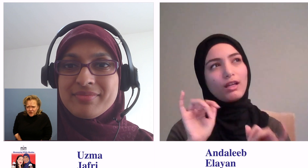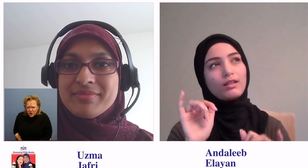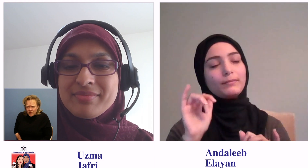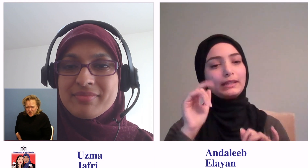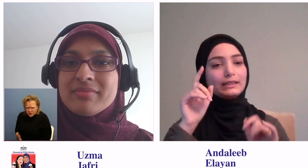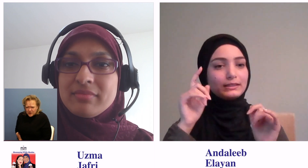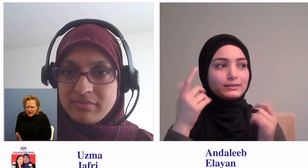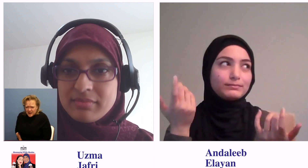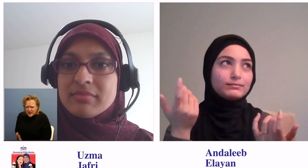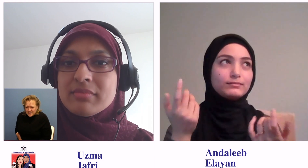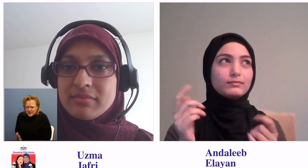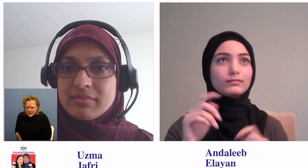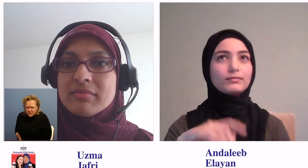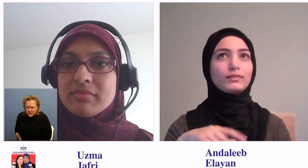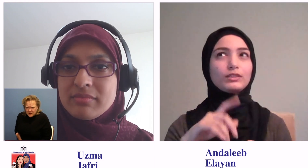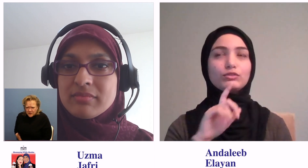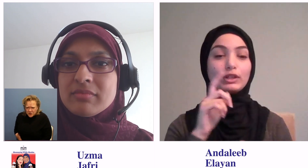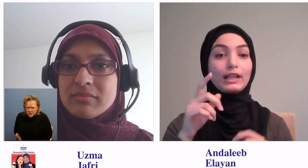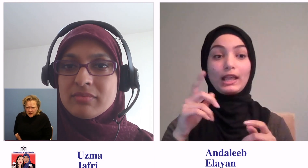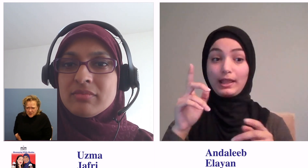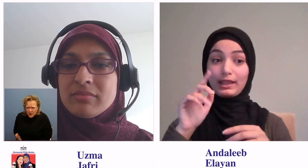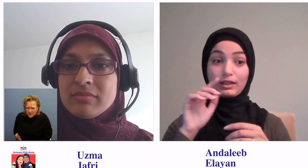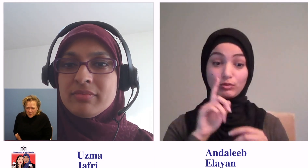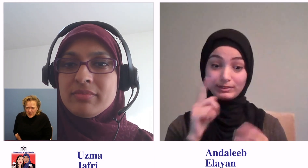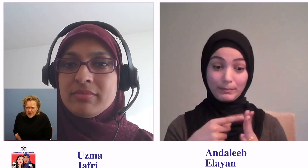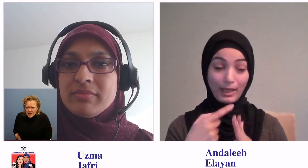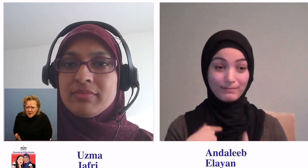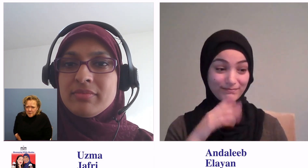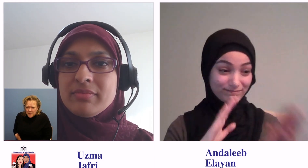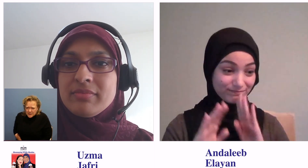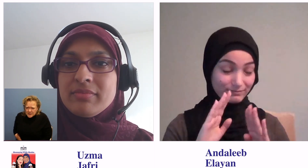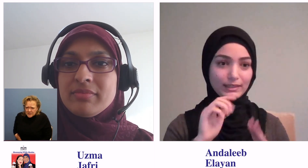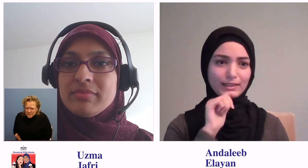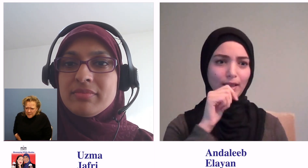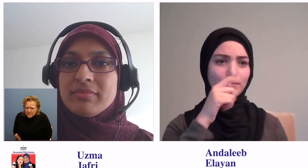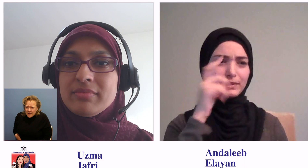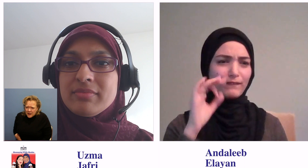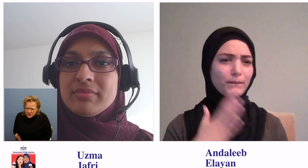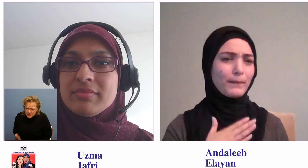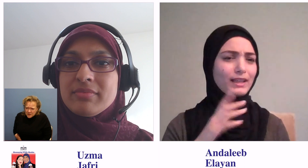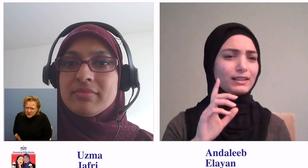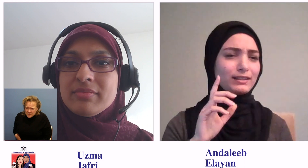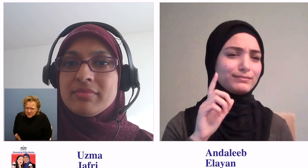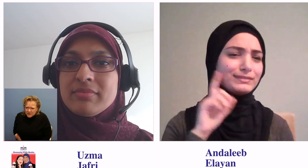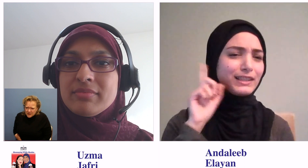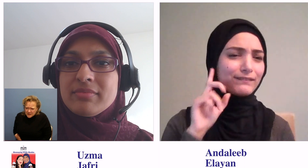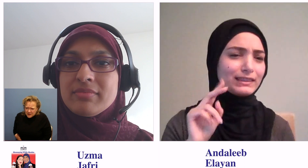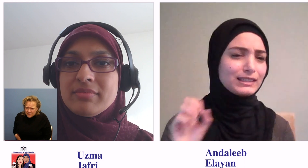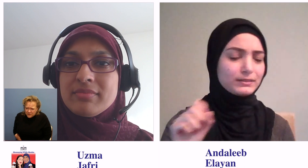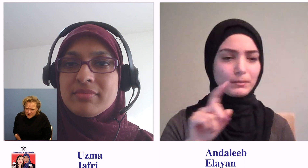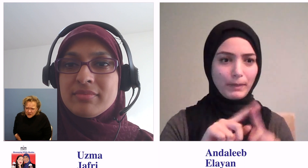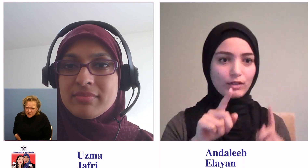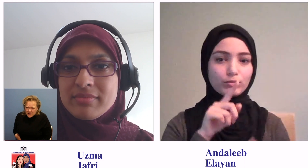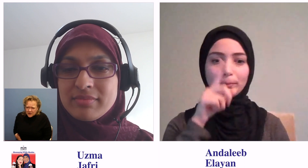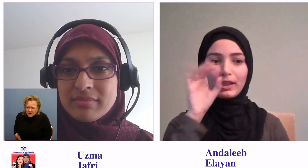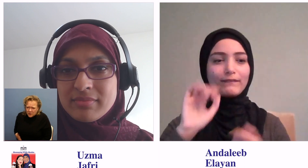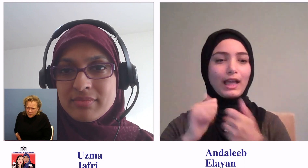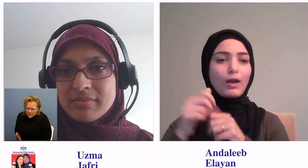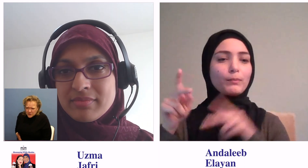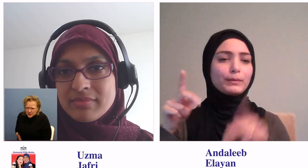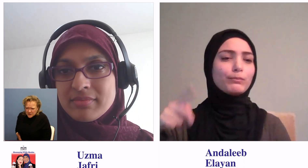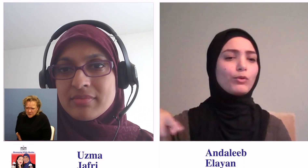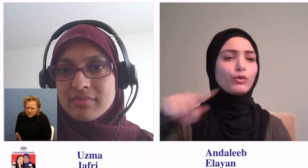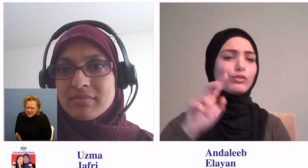everybody has their own journey as a deaf individual as well. But I do sometimes have things that frustrate